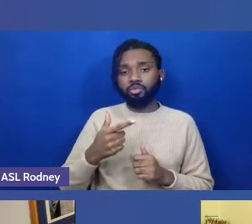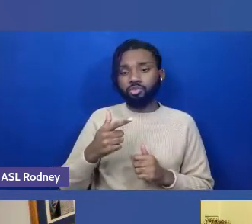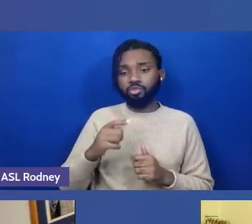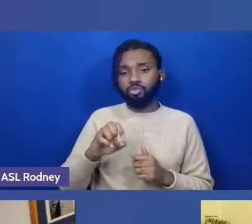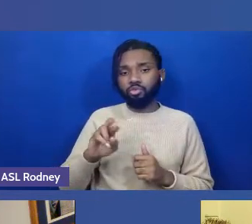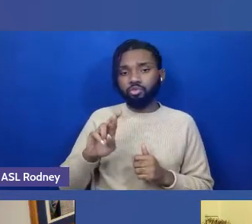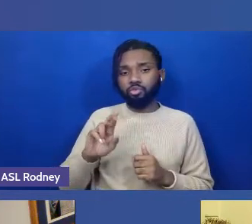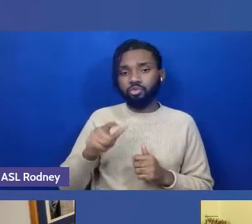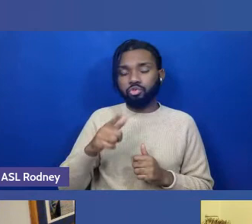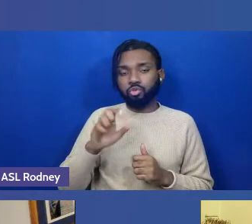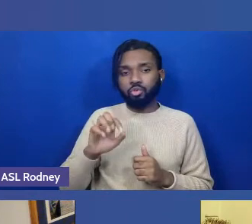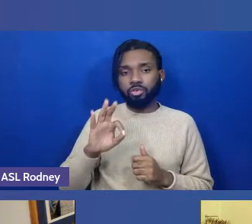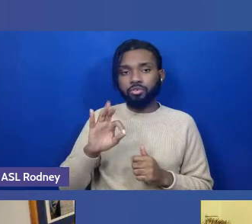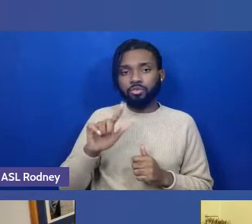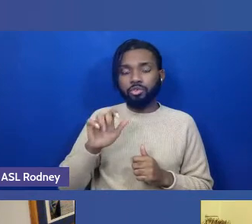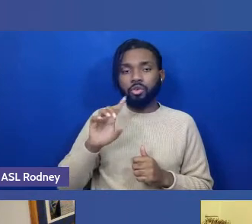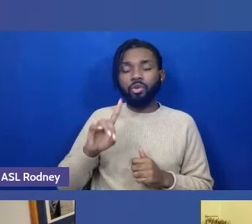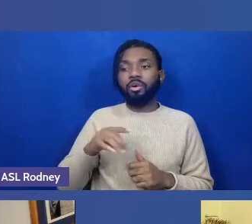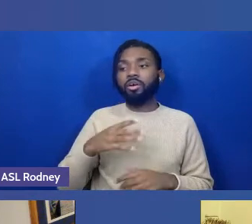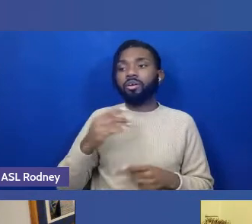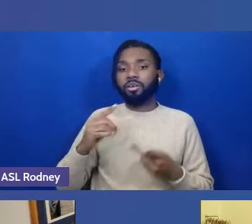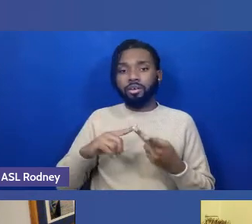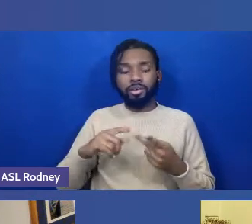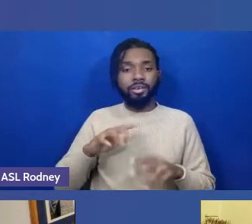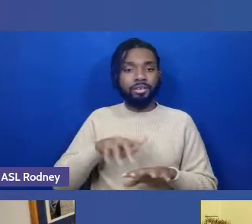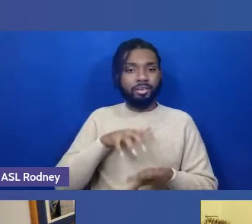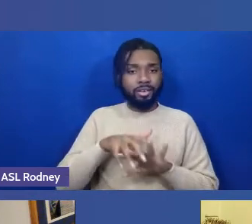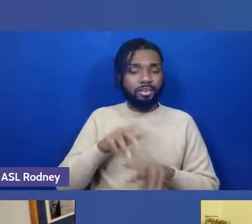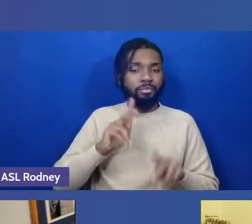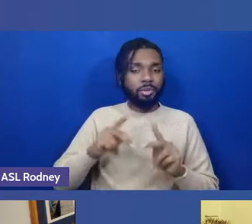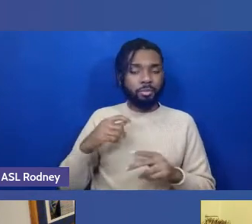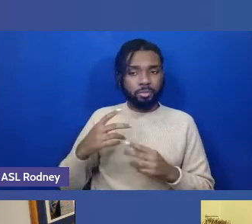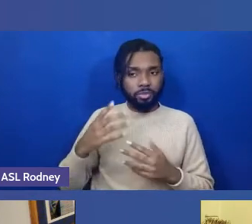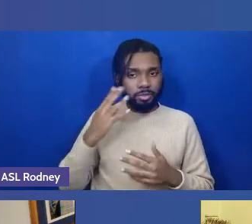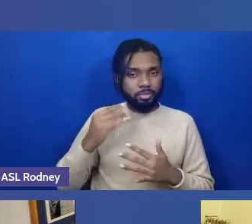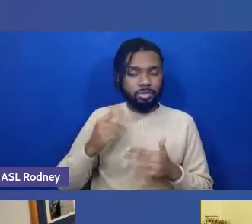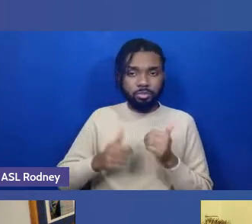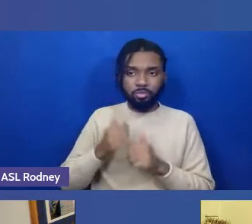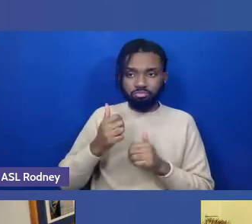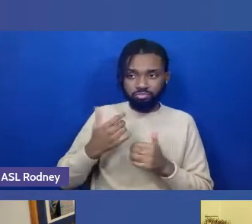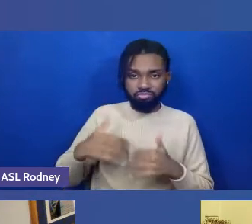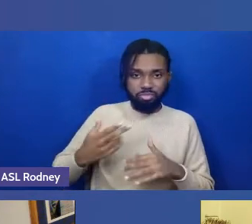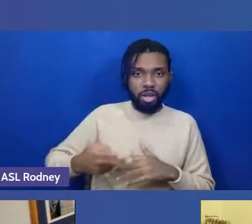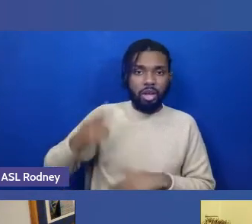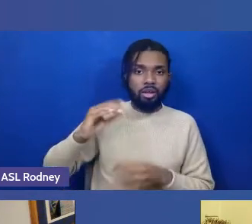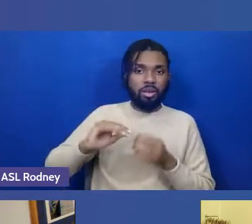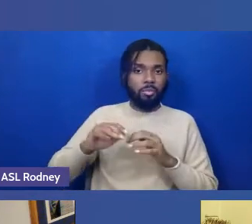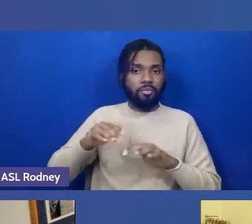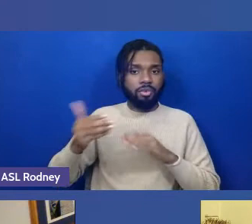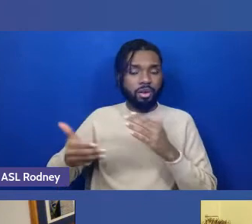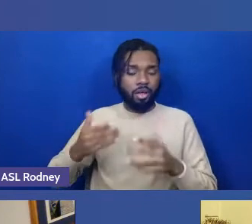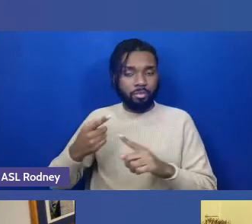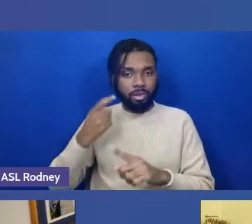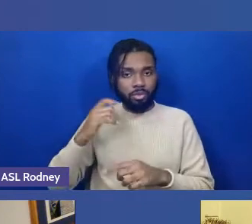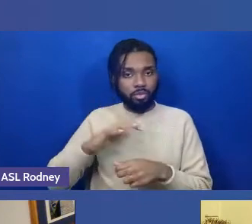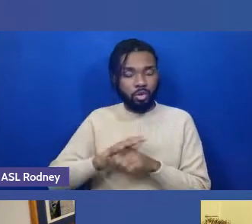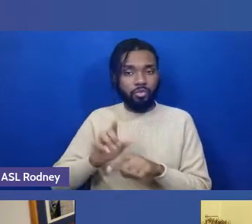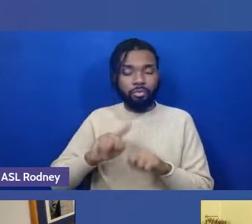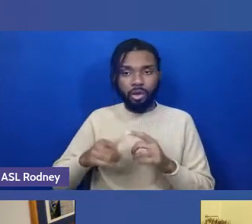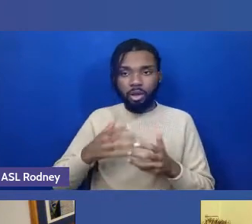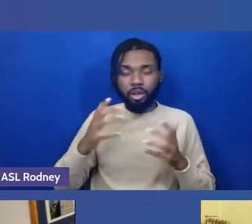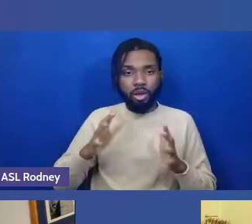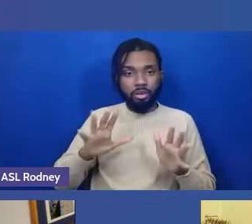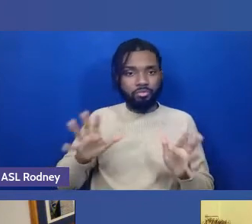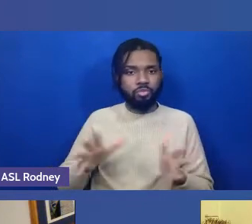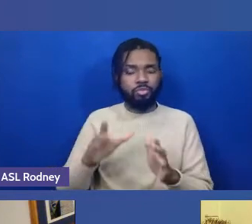people facing the highest rates of death because of COVID. Like, there was a lot of movement that drew attention to our stories and our communities in a way that was not